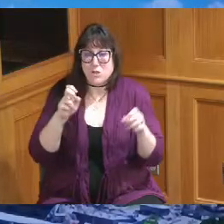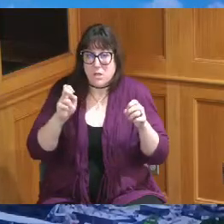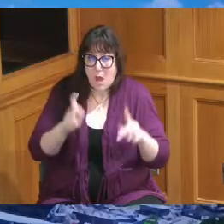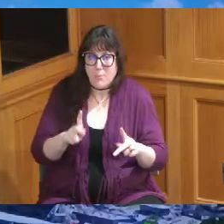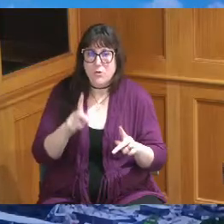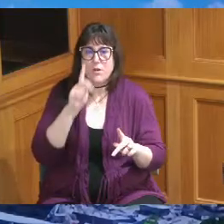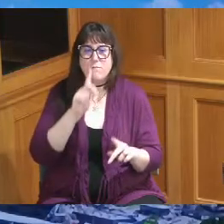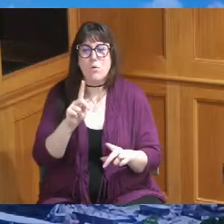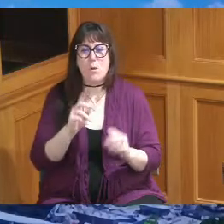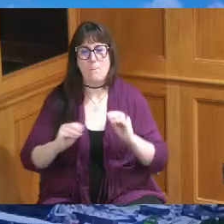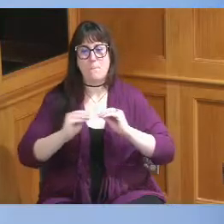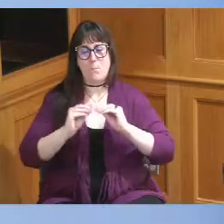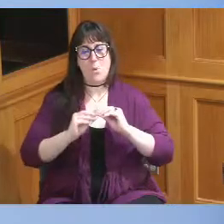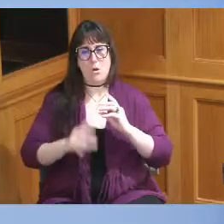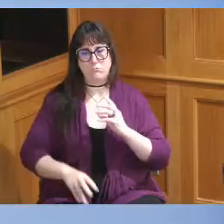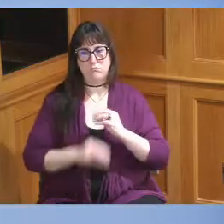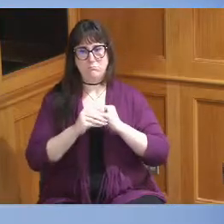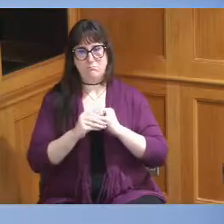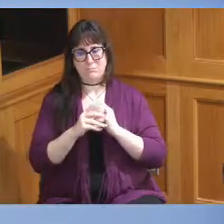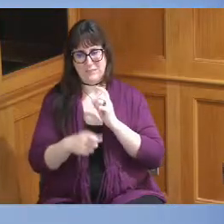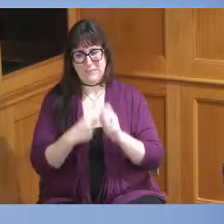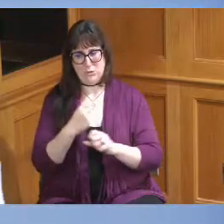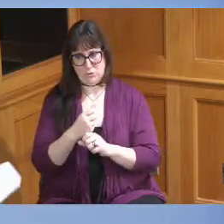years to tack on.